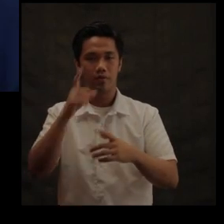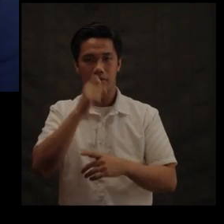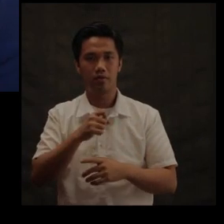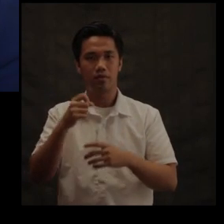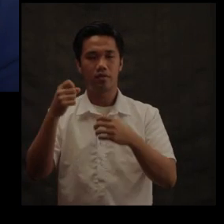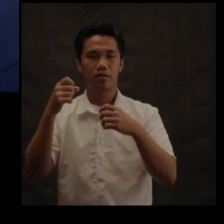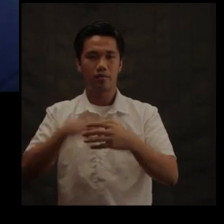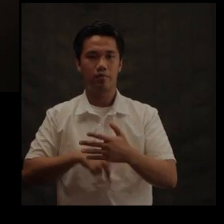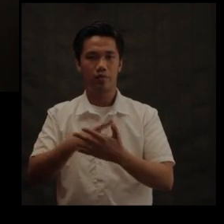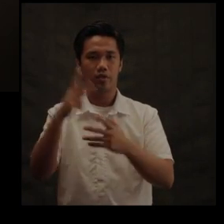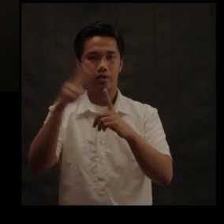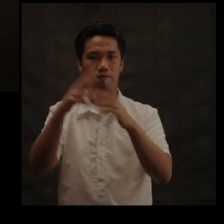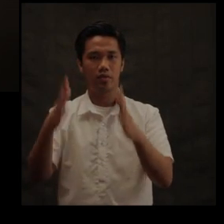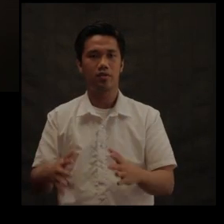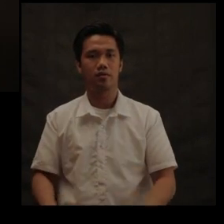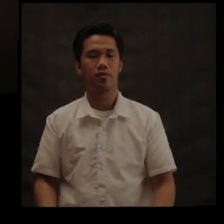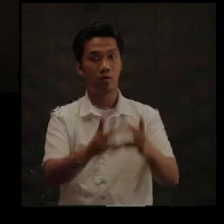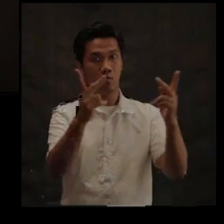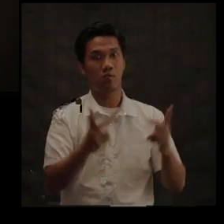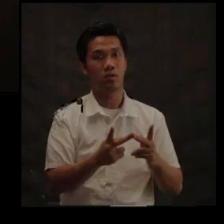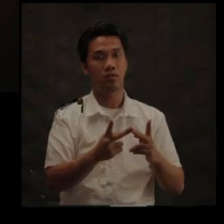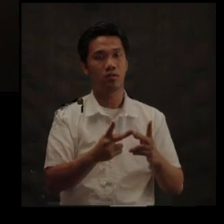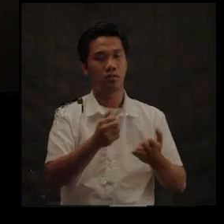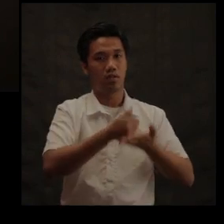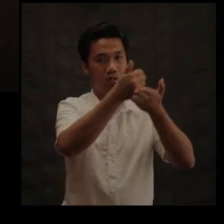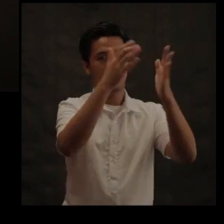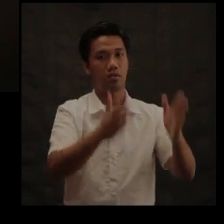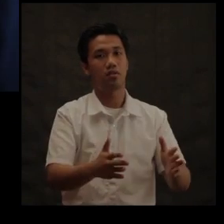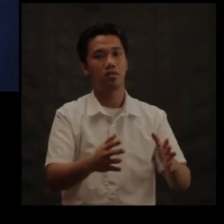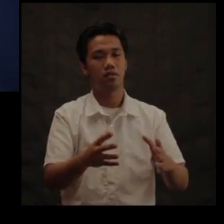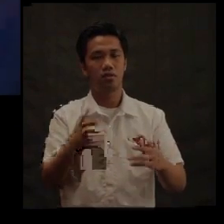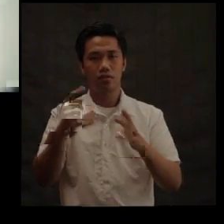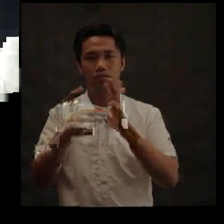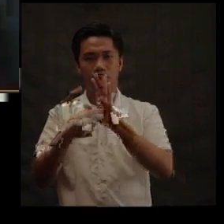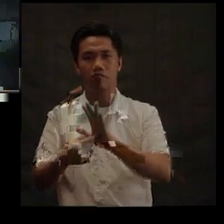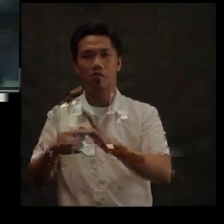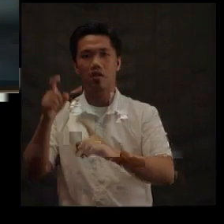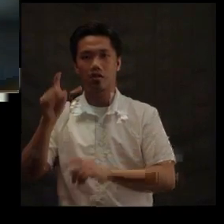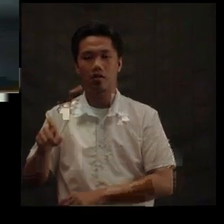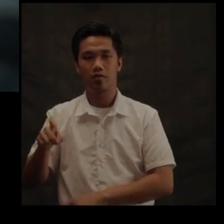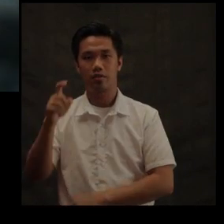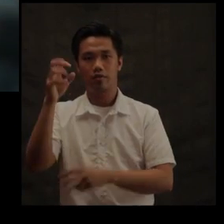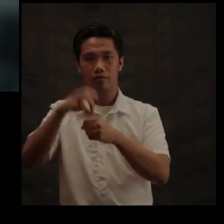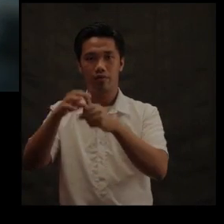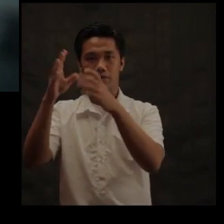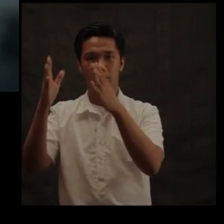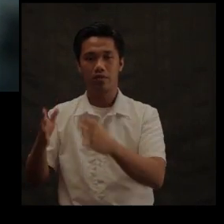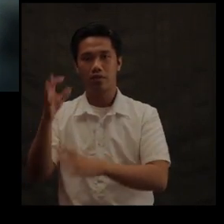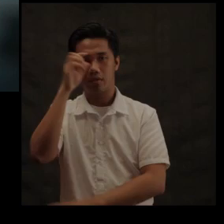applicants. The section on PWD assisters specify that assisters be of voting